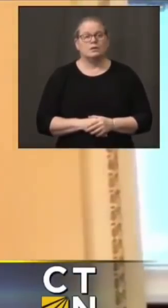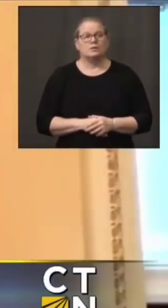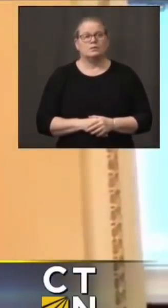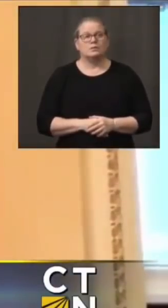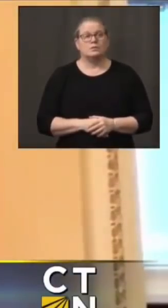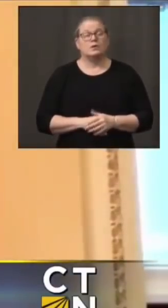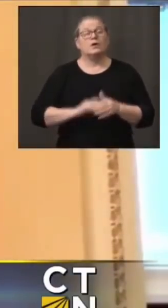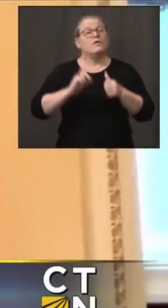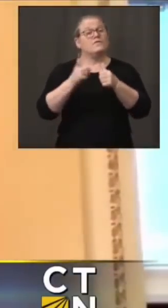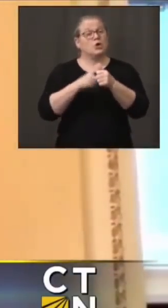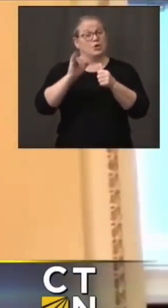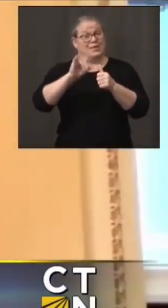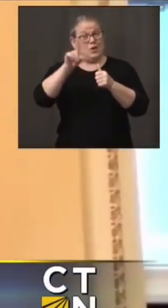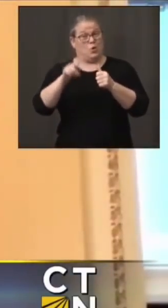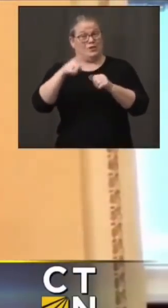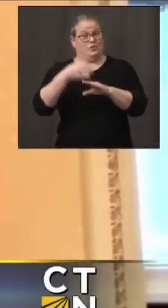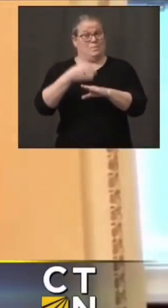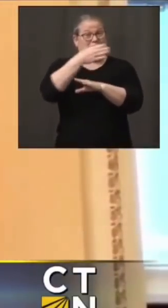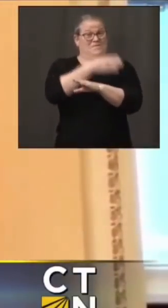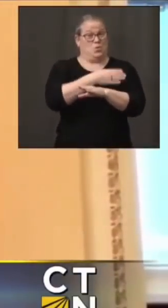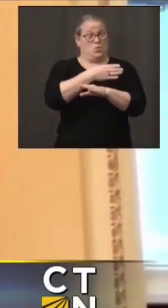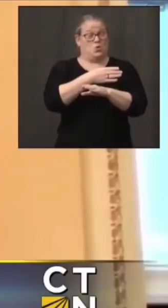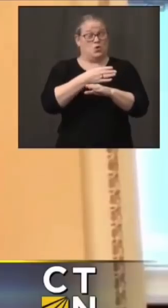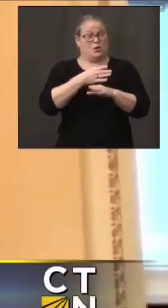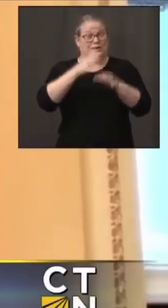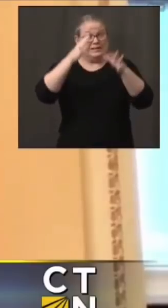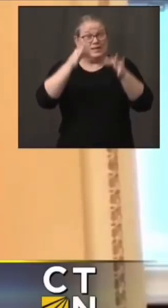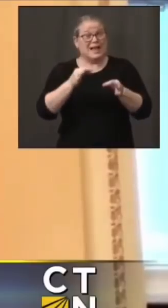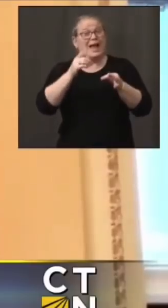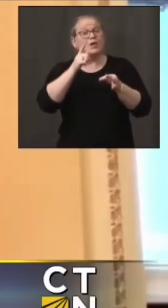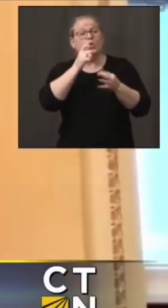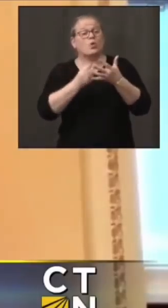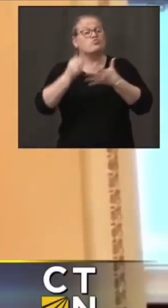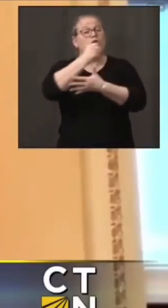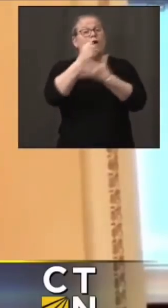as guidance for where we go. CDC,